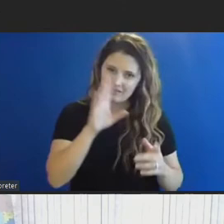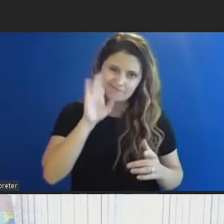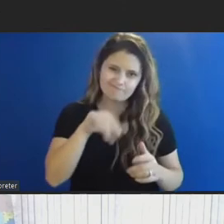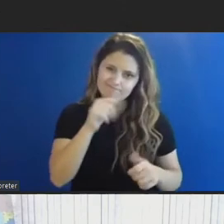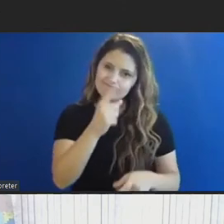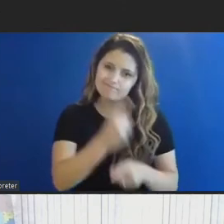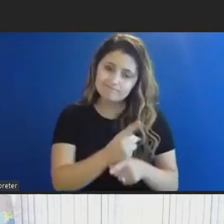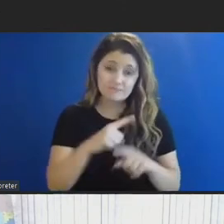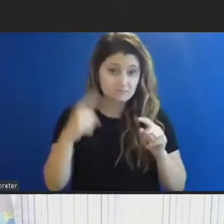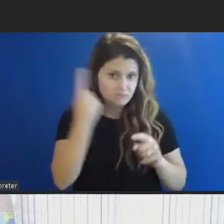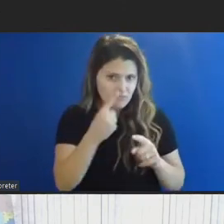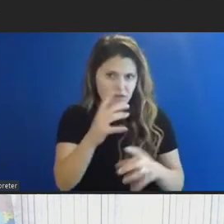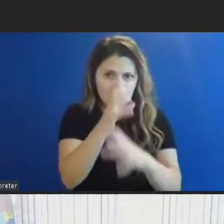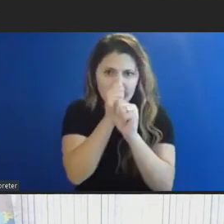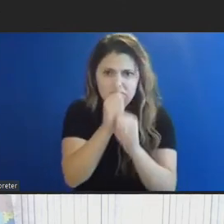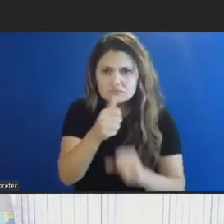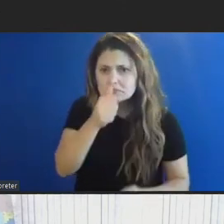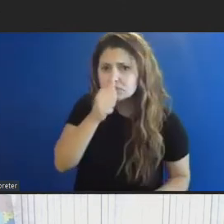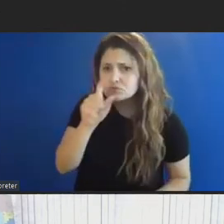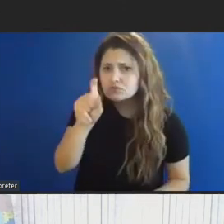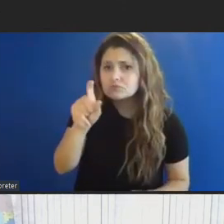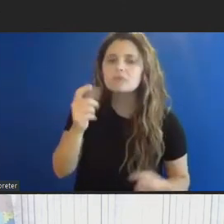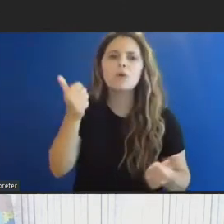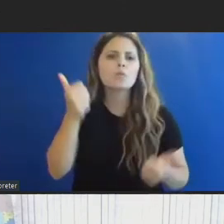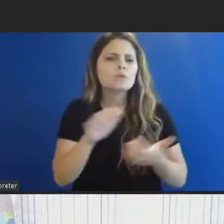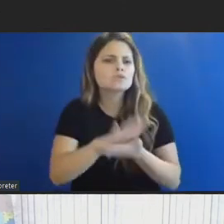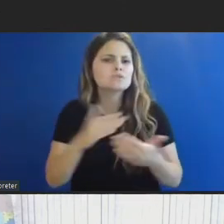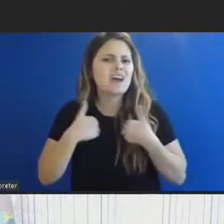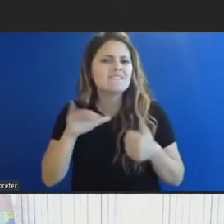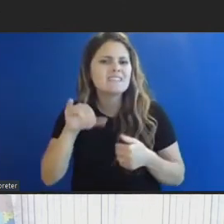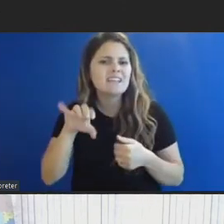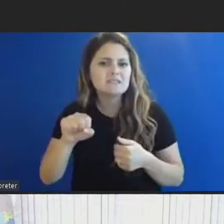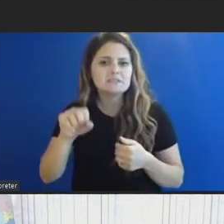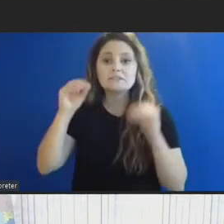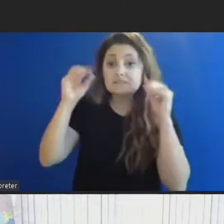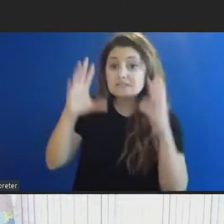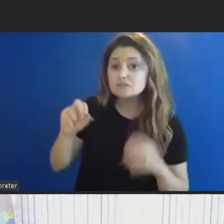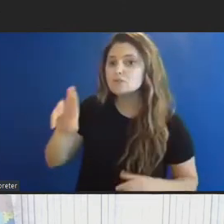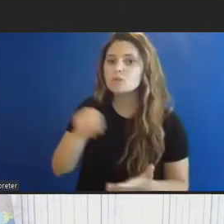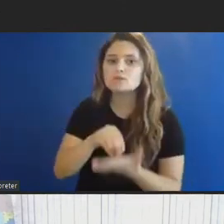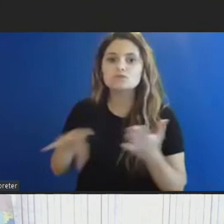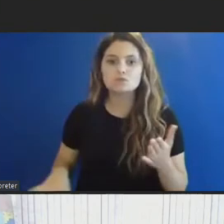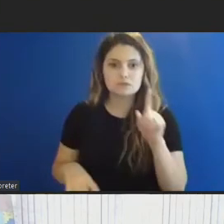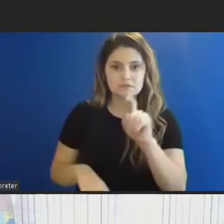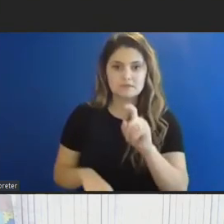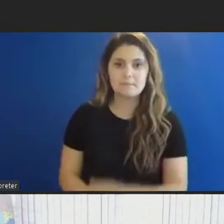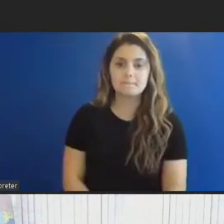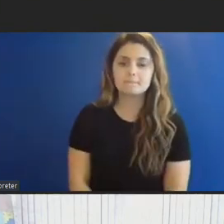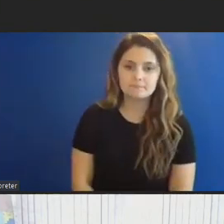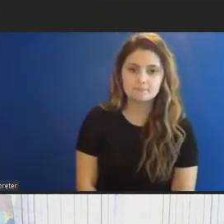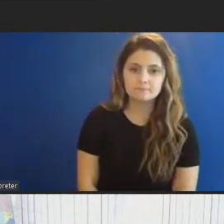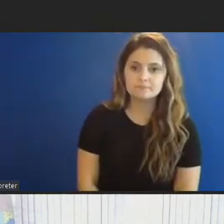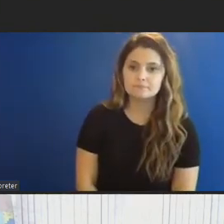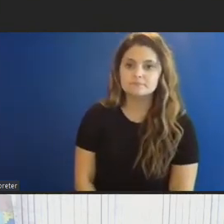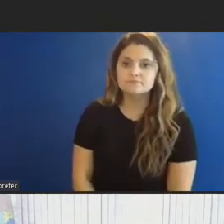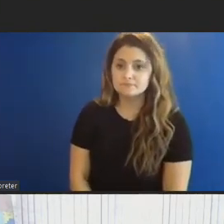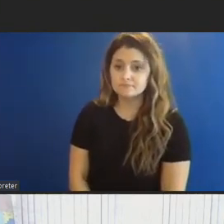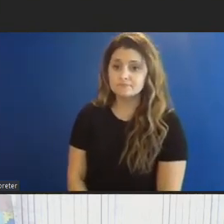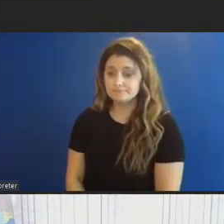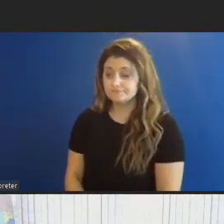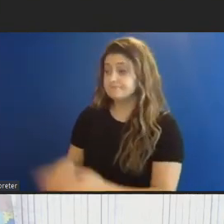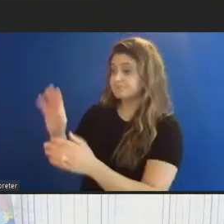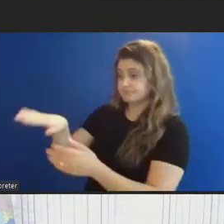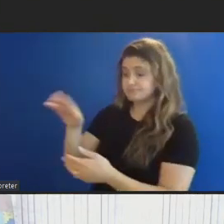a secret, and what schools now have cases, and are they teachers or students? So Christy, as far as summer school